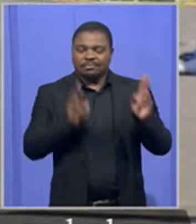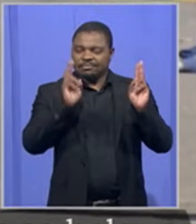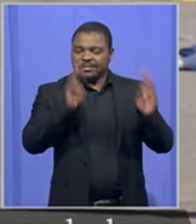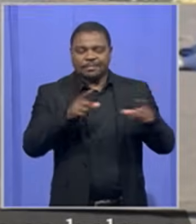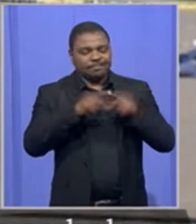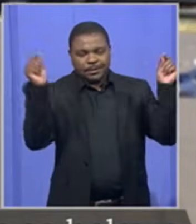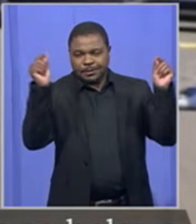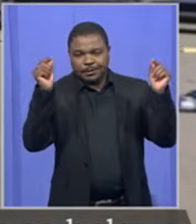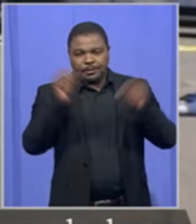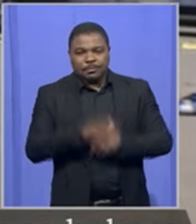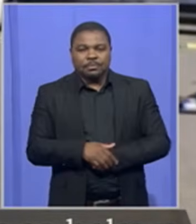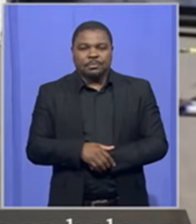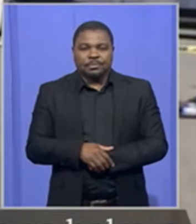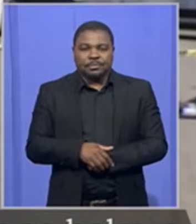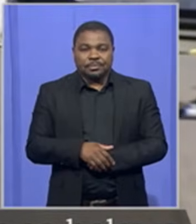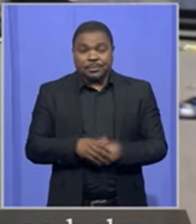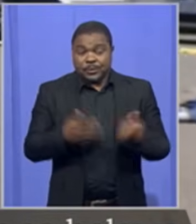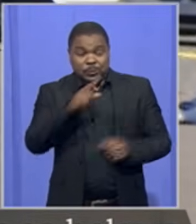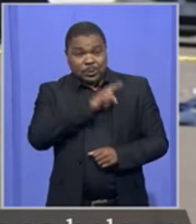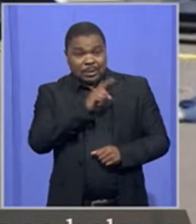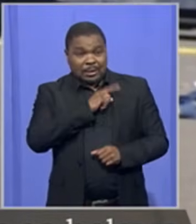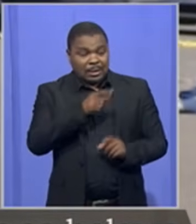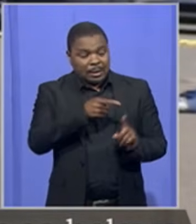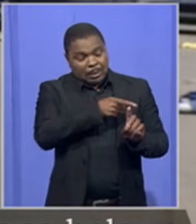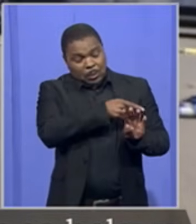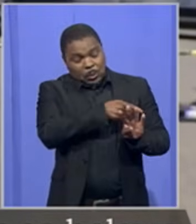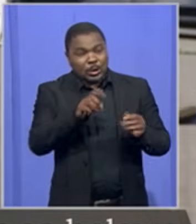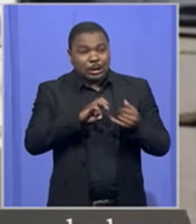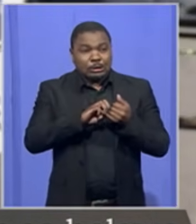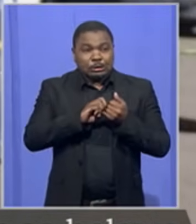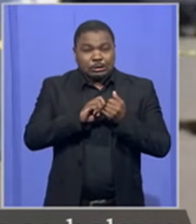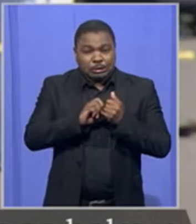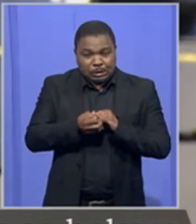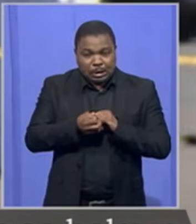good, dead, because they were taking chances.